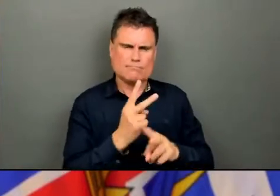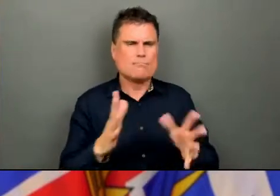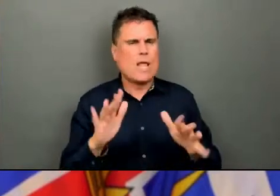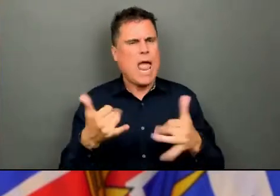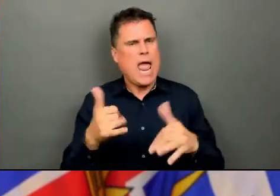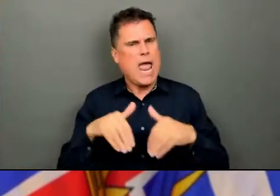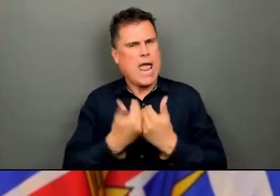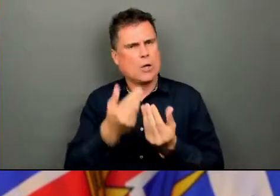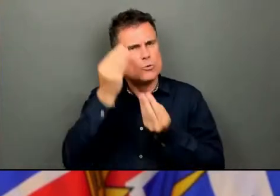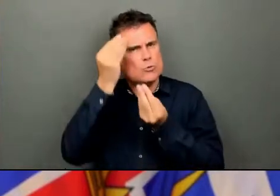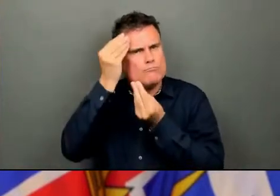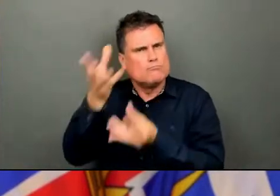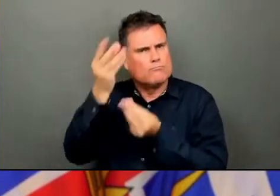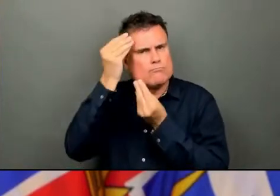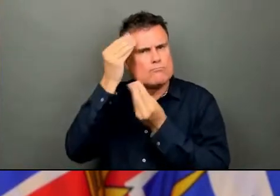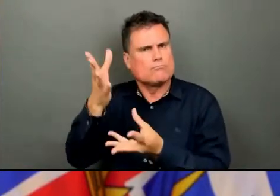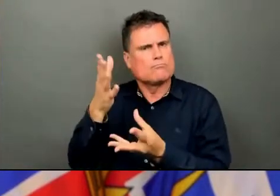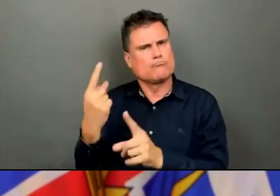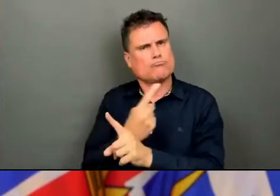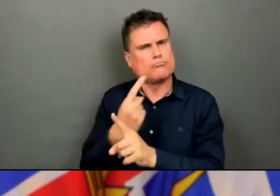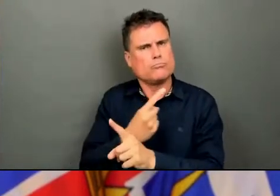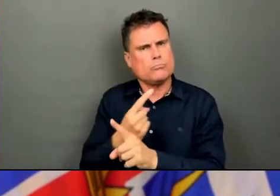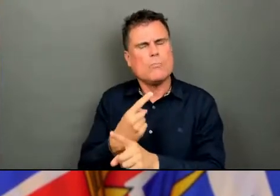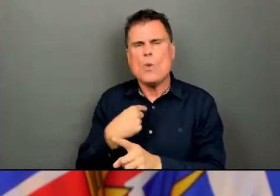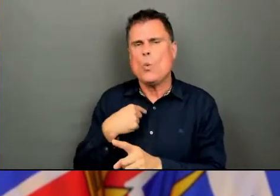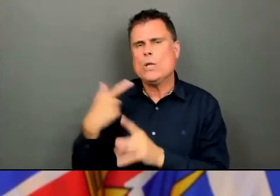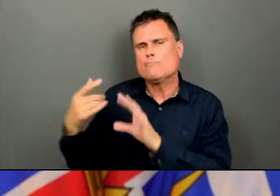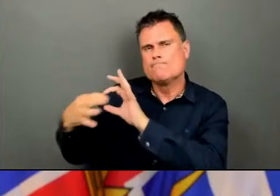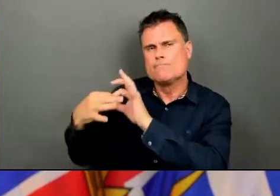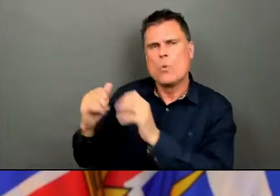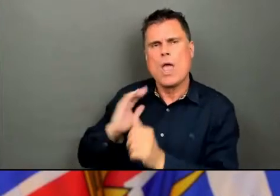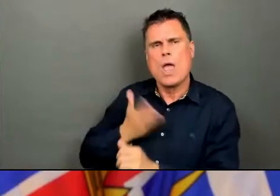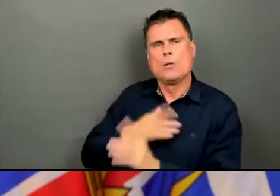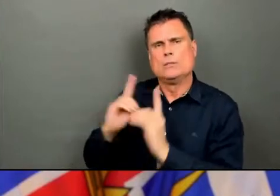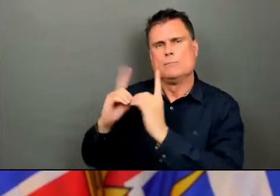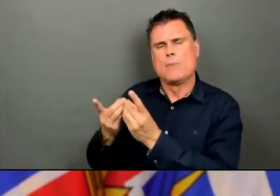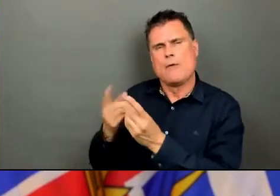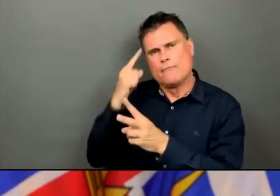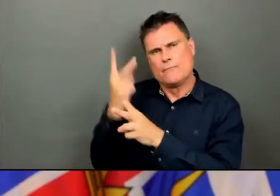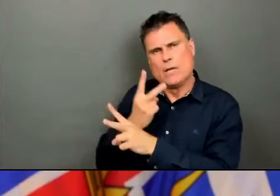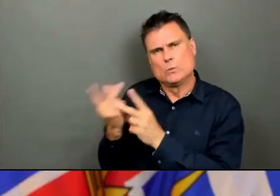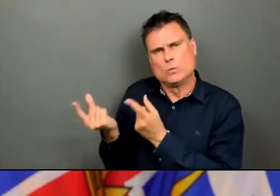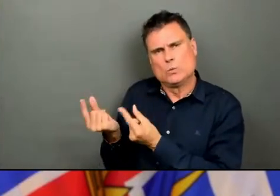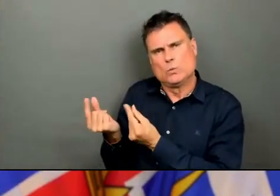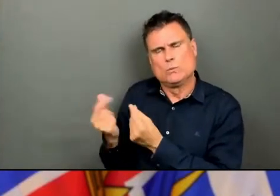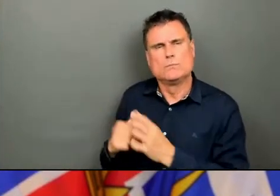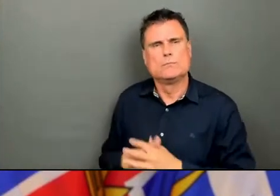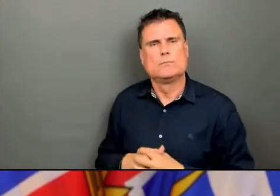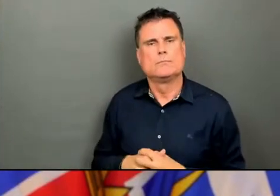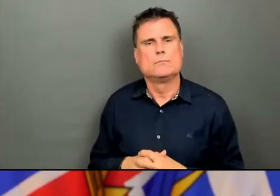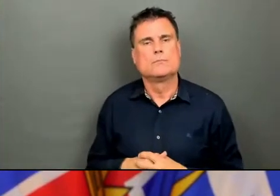BC CDC to do that. Next question, Nick Johansson, Castanet.